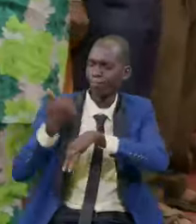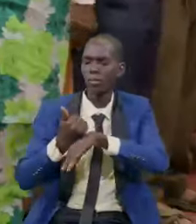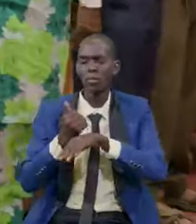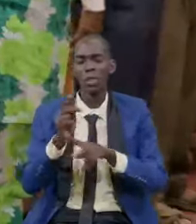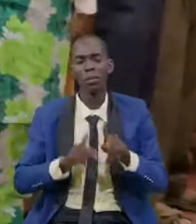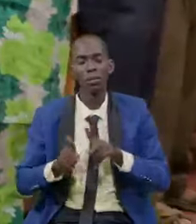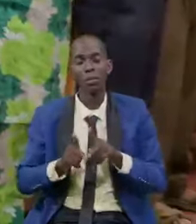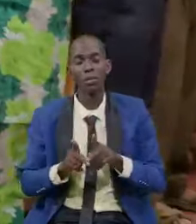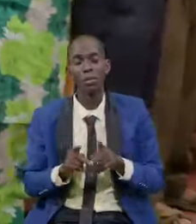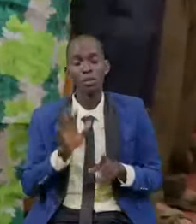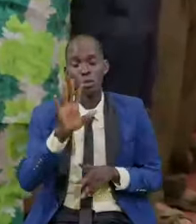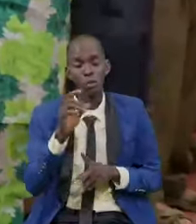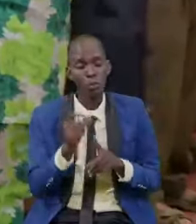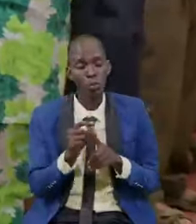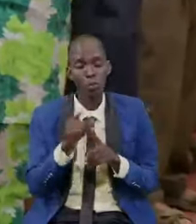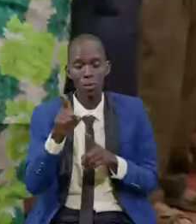speak,